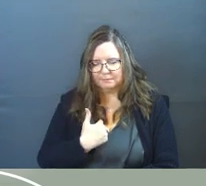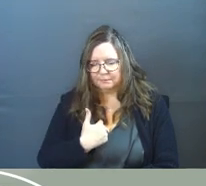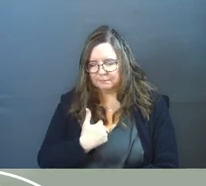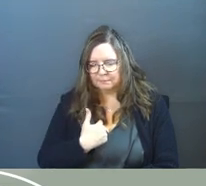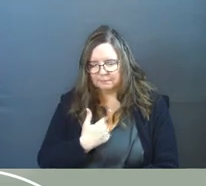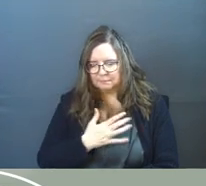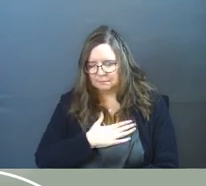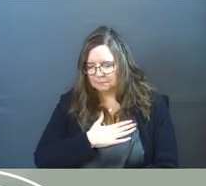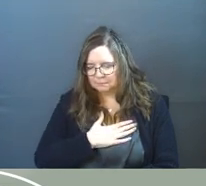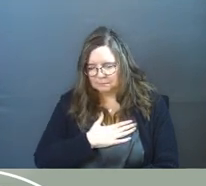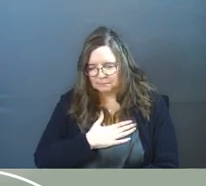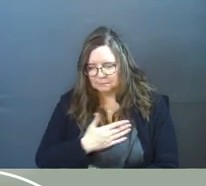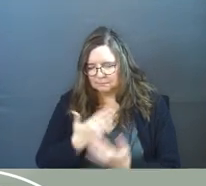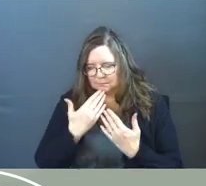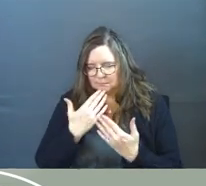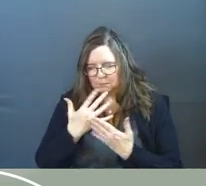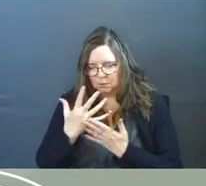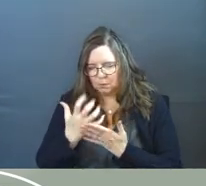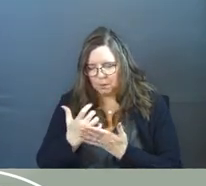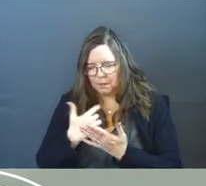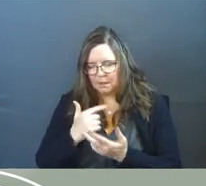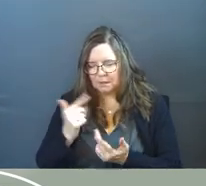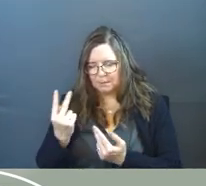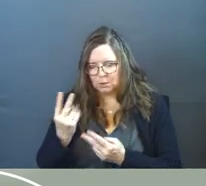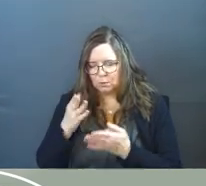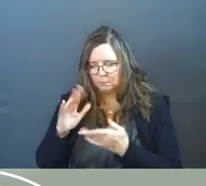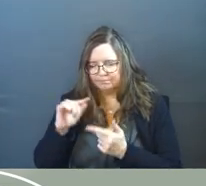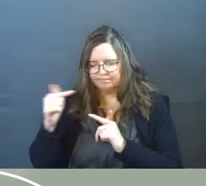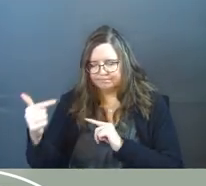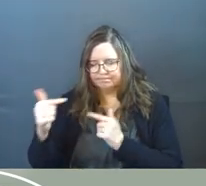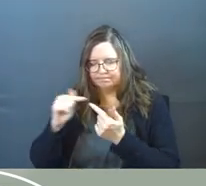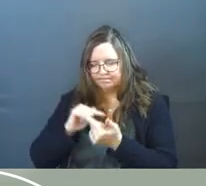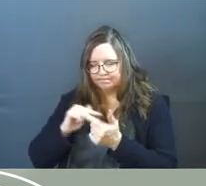I'm so grateful that you desire this to be a two-way thing.